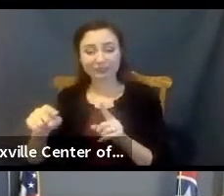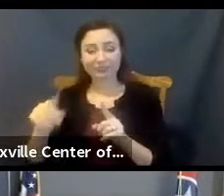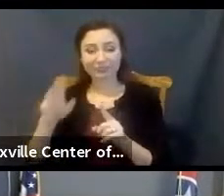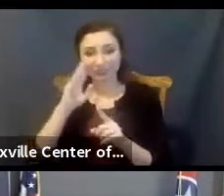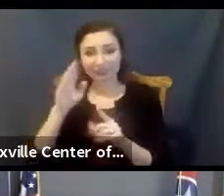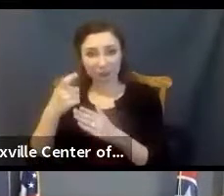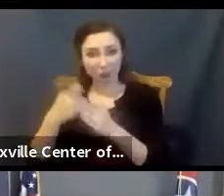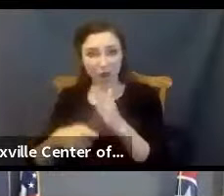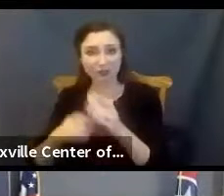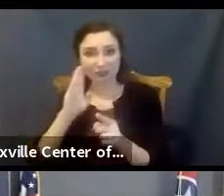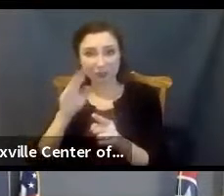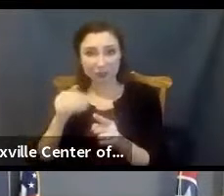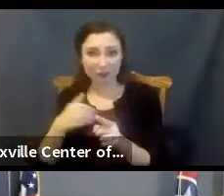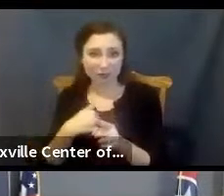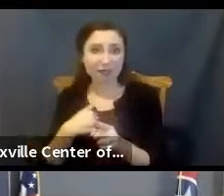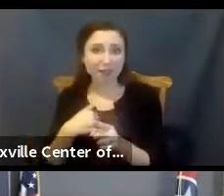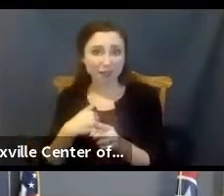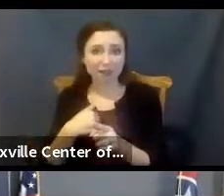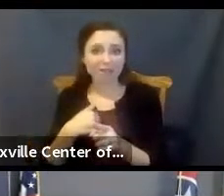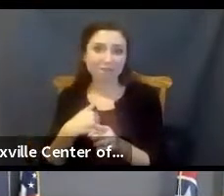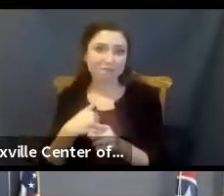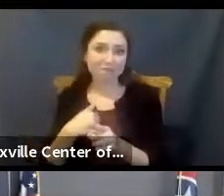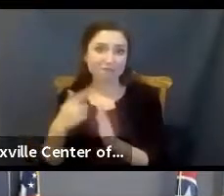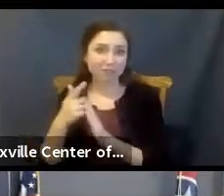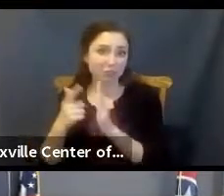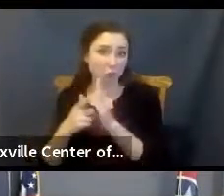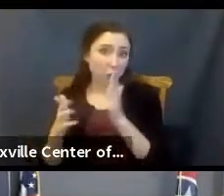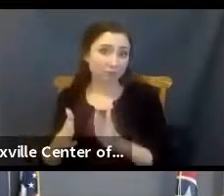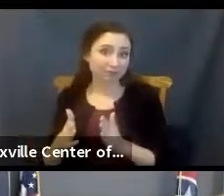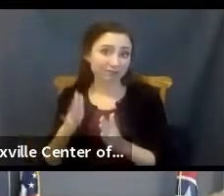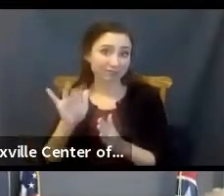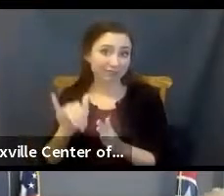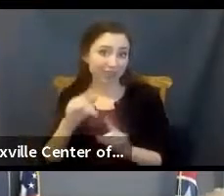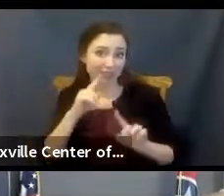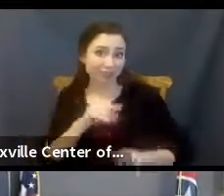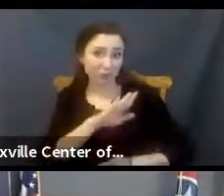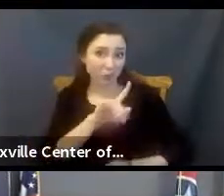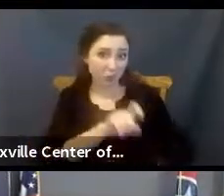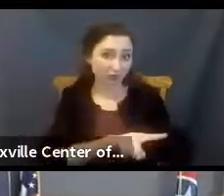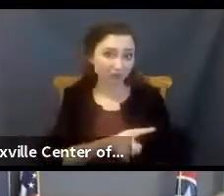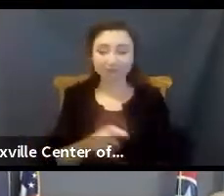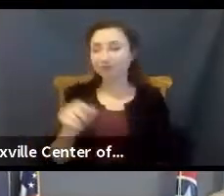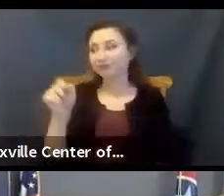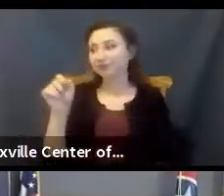Does that answer enough of your questions? I believe so.